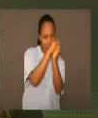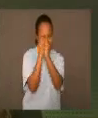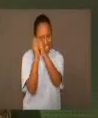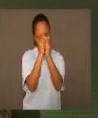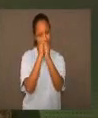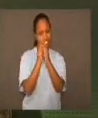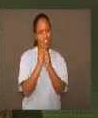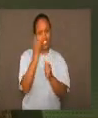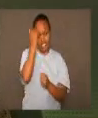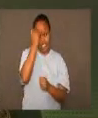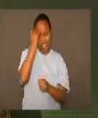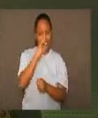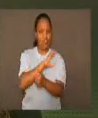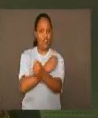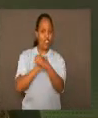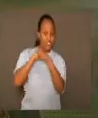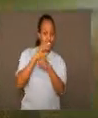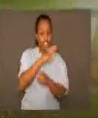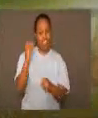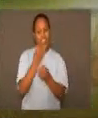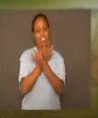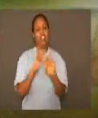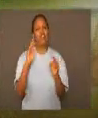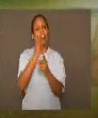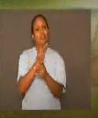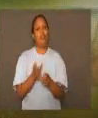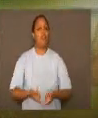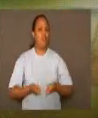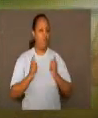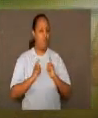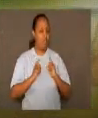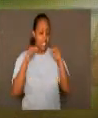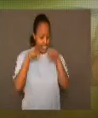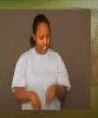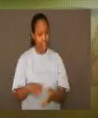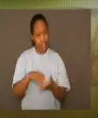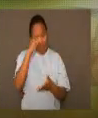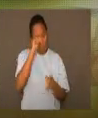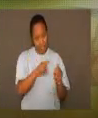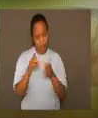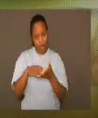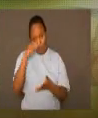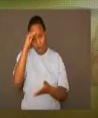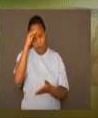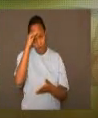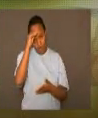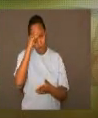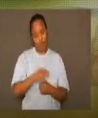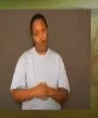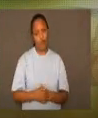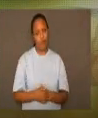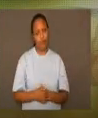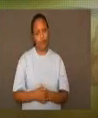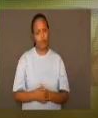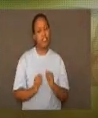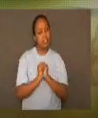forces to maintain their freedom. In today's lesson, we will learn about how